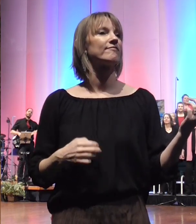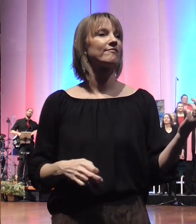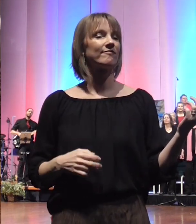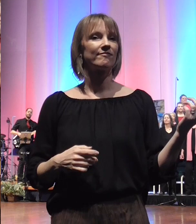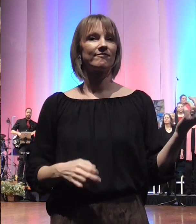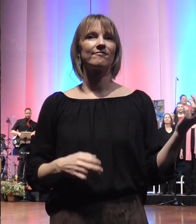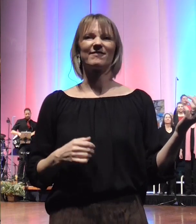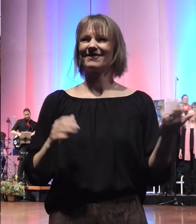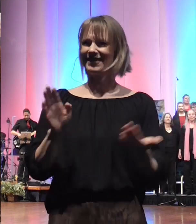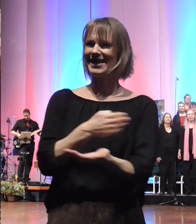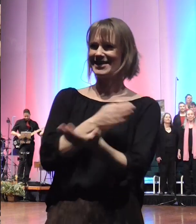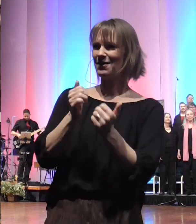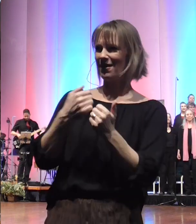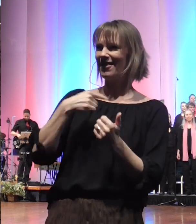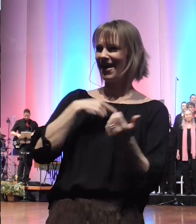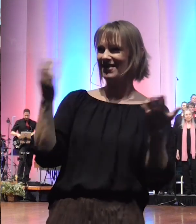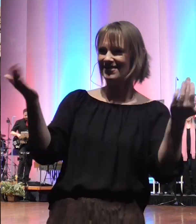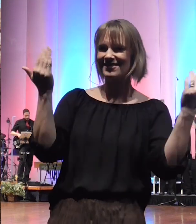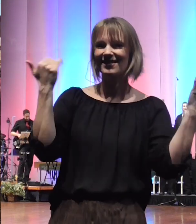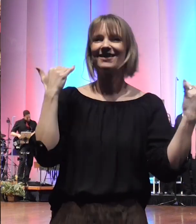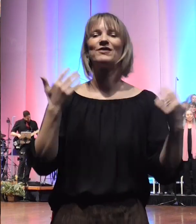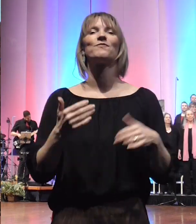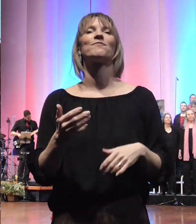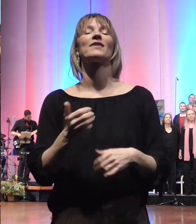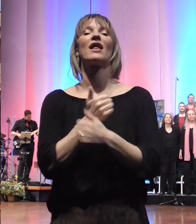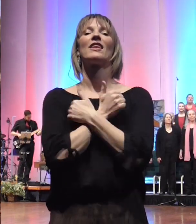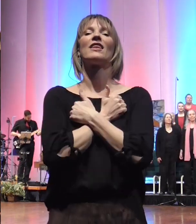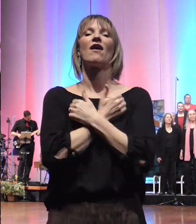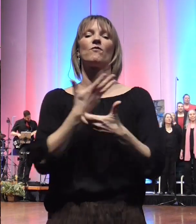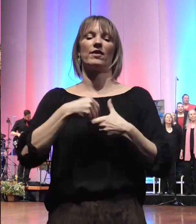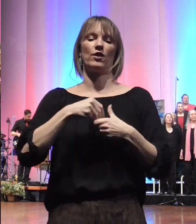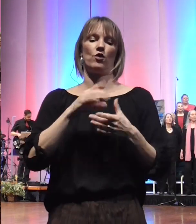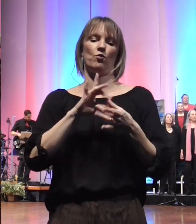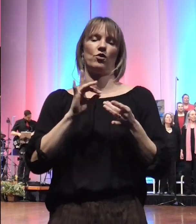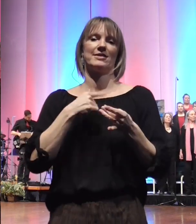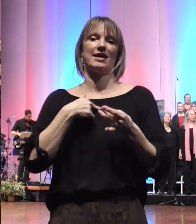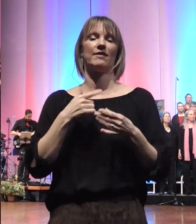Won't you sing it with us? Love in the words I say.